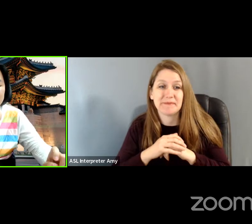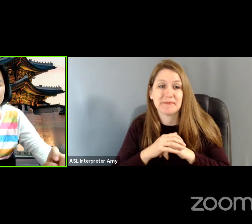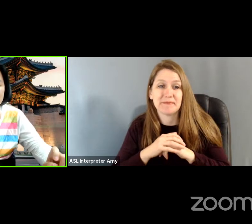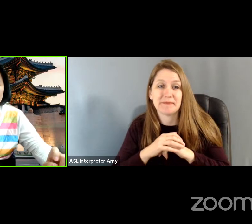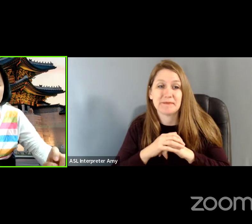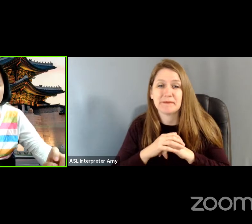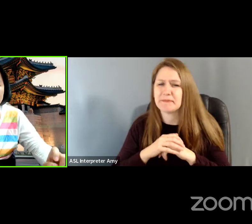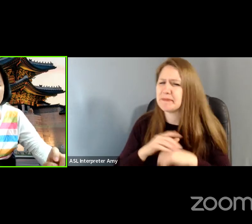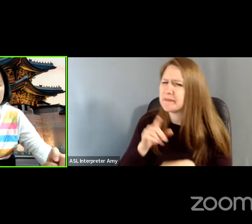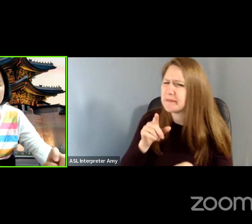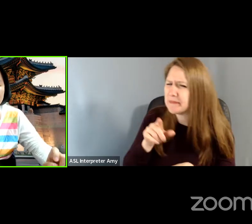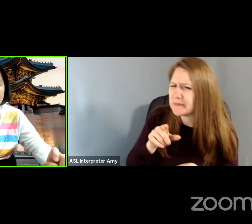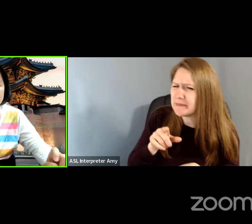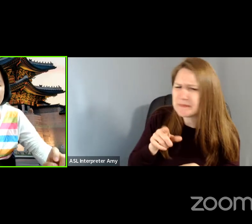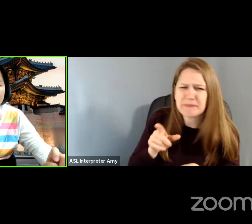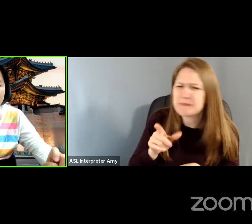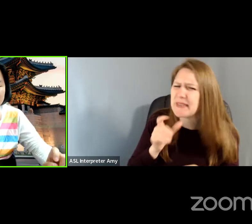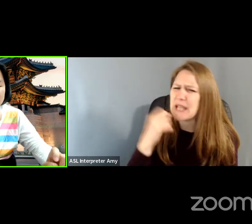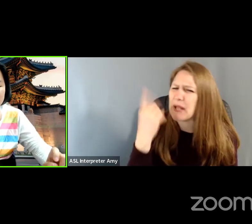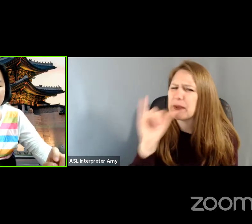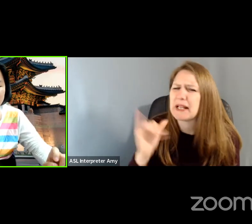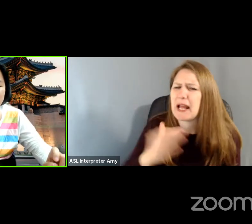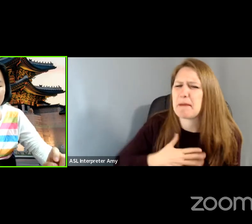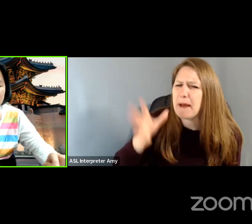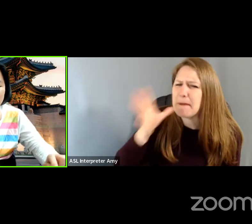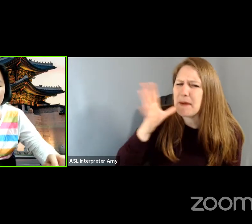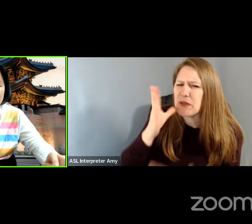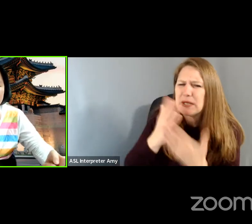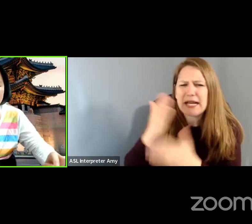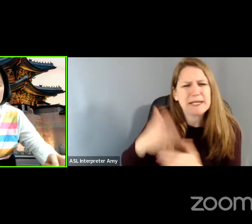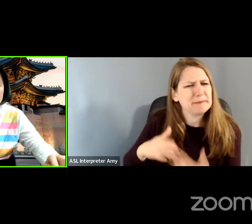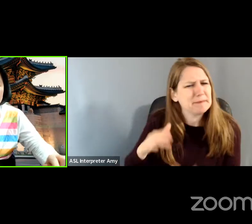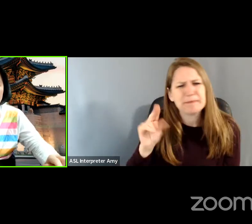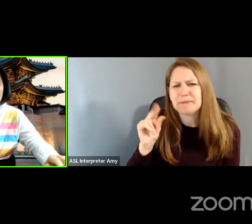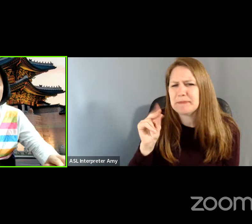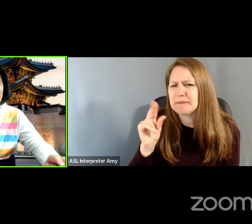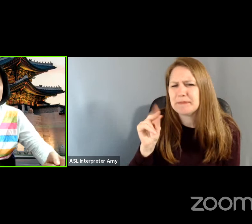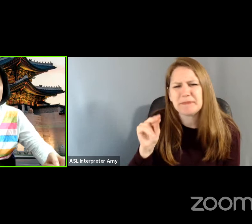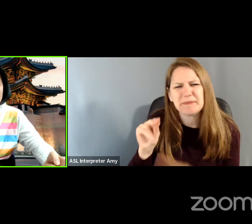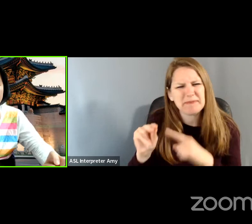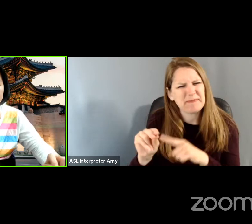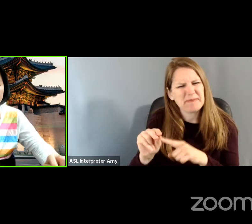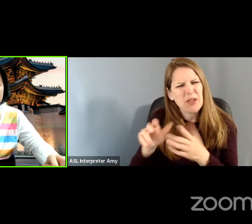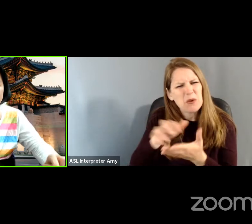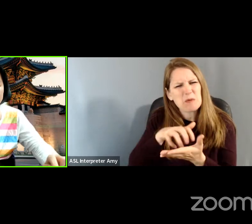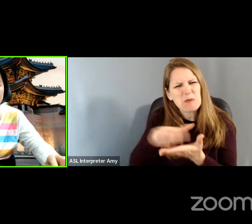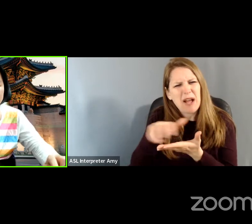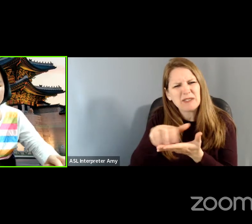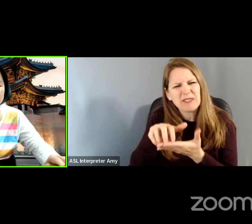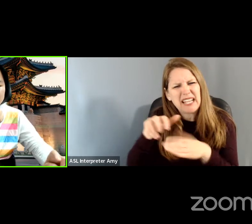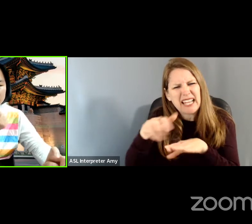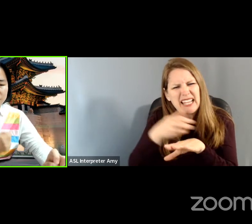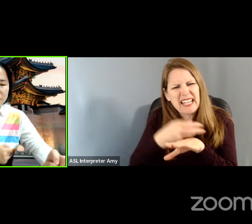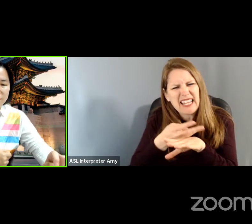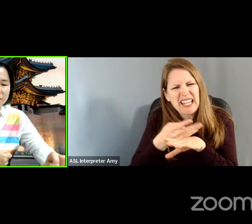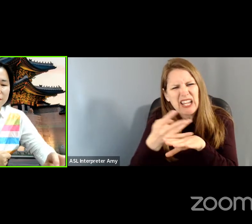It doesn't look like my mother's hand. It's too rough and hairy.